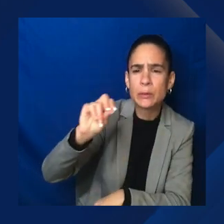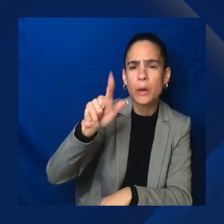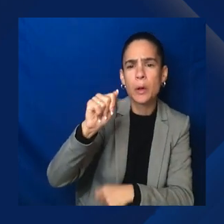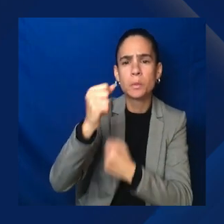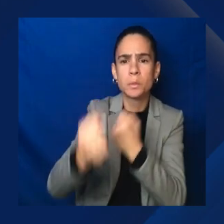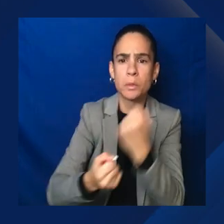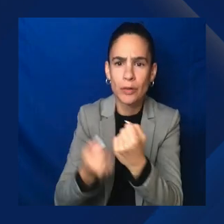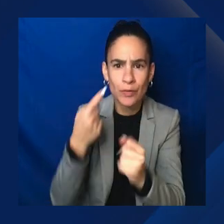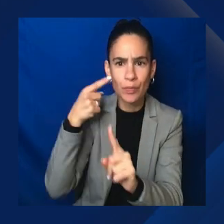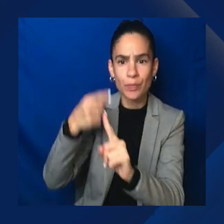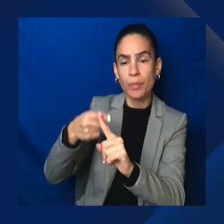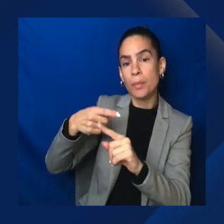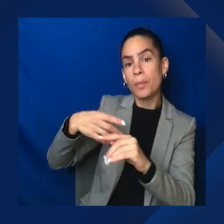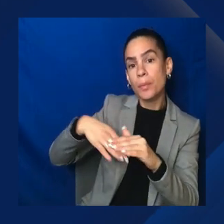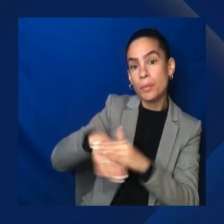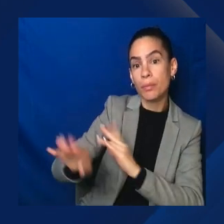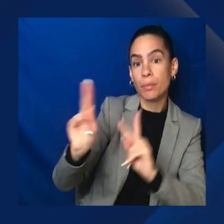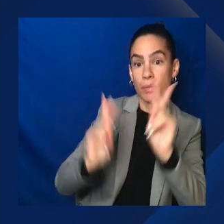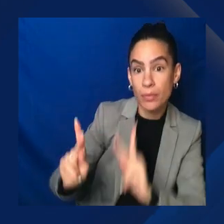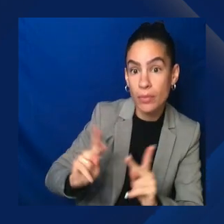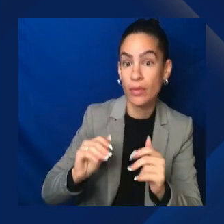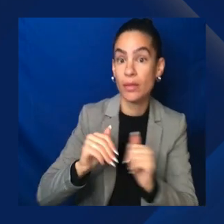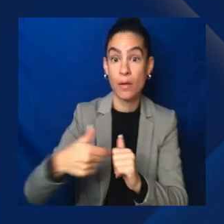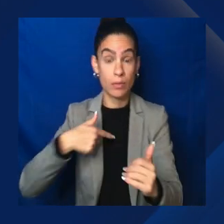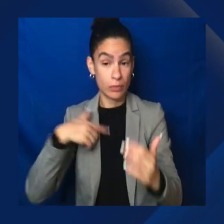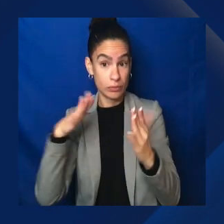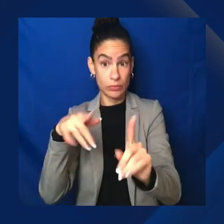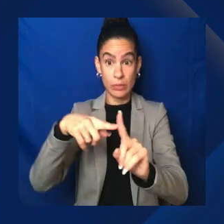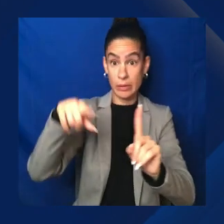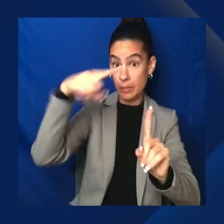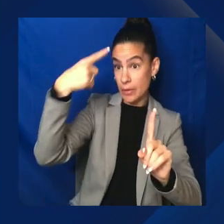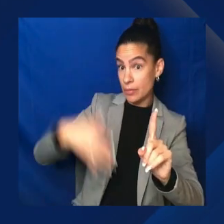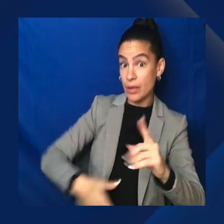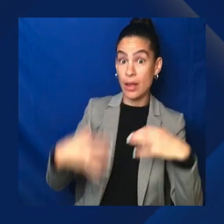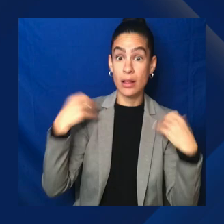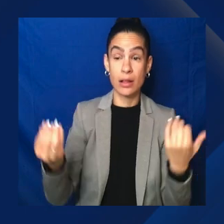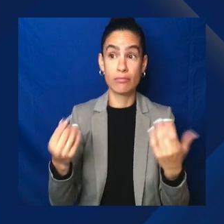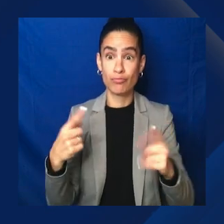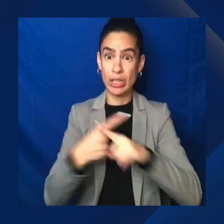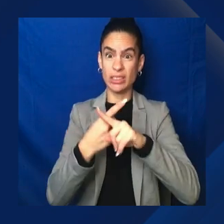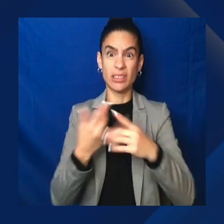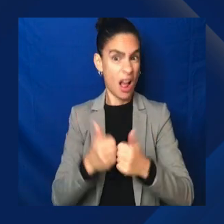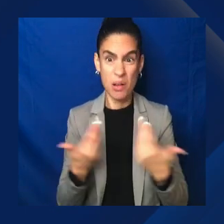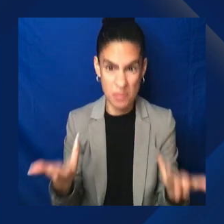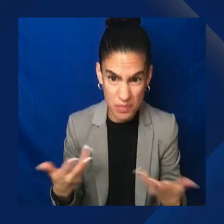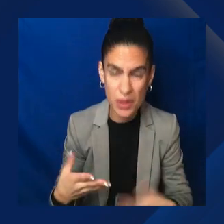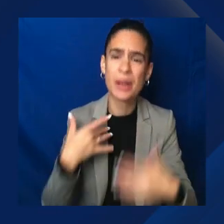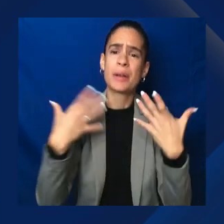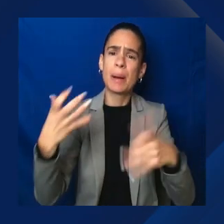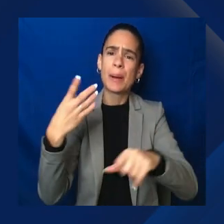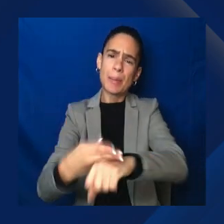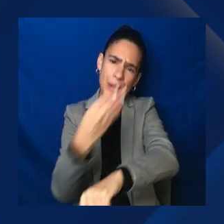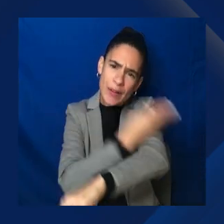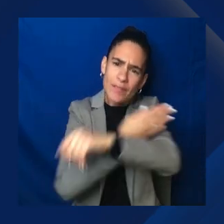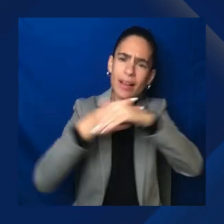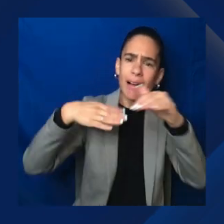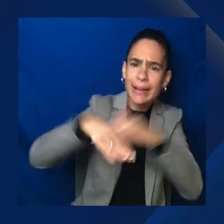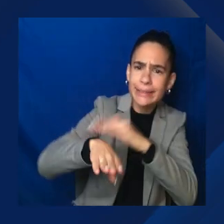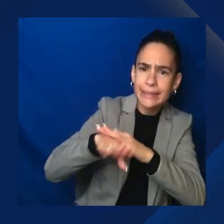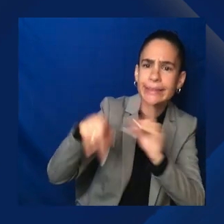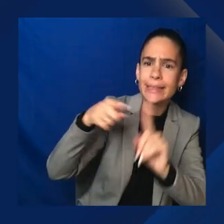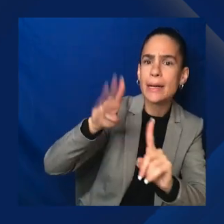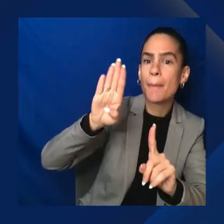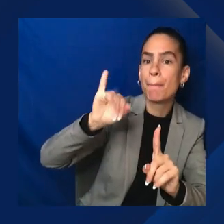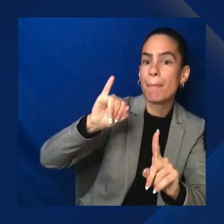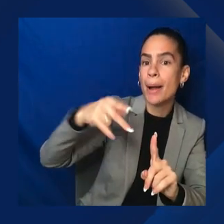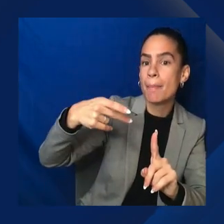the ways we can address the Black maternal health crisis in this country is to improve access to BIPOC and LGBTQ plus midwives and doulas.